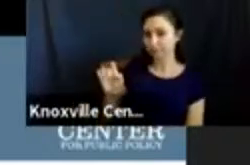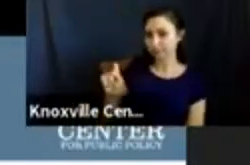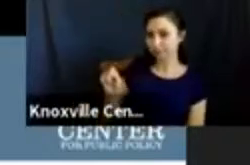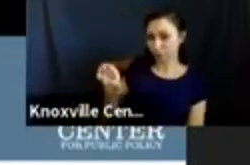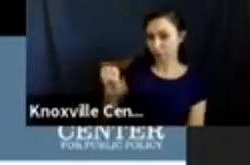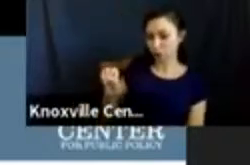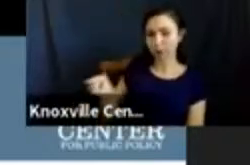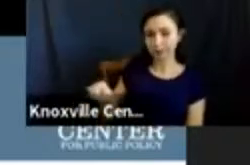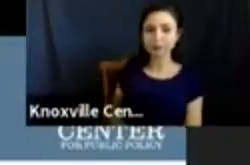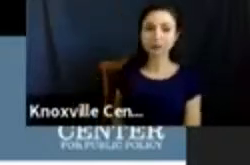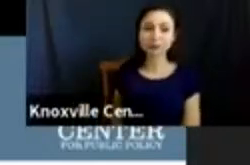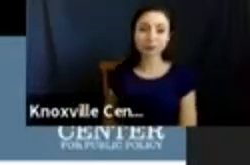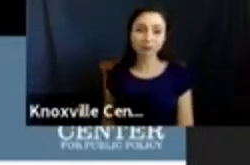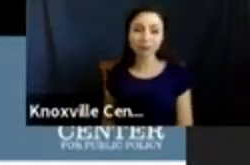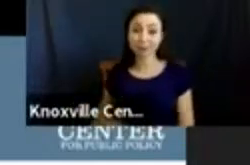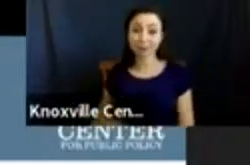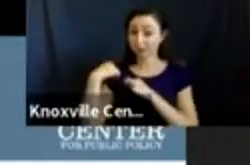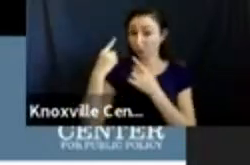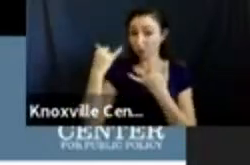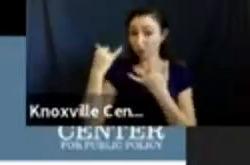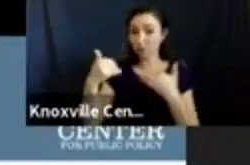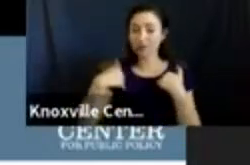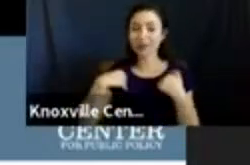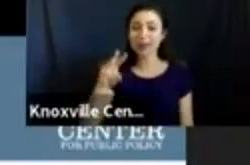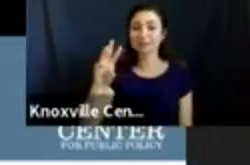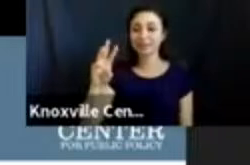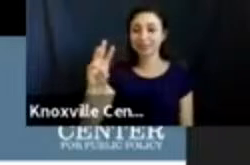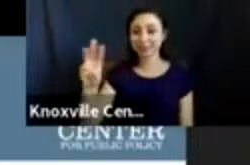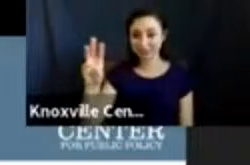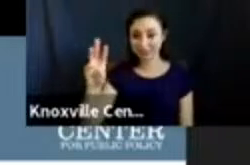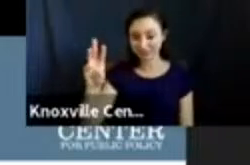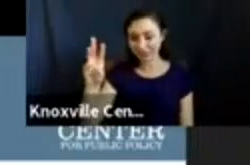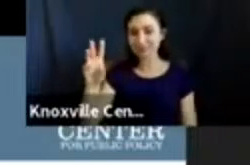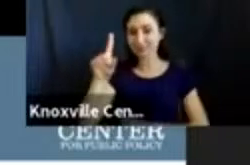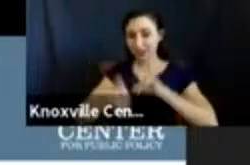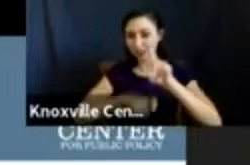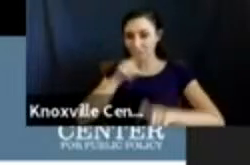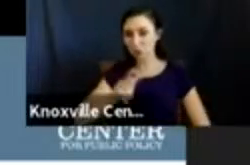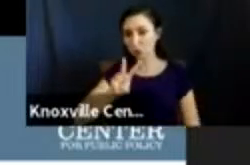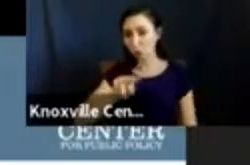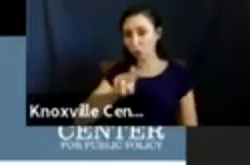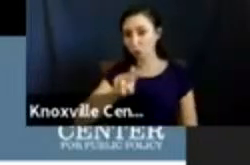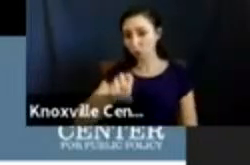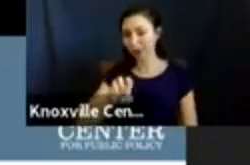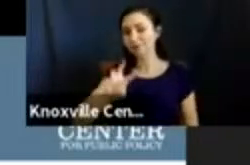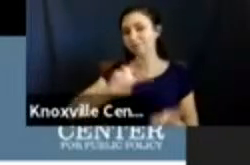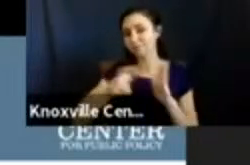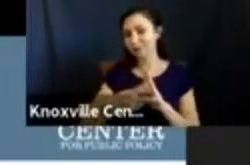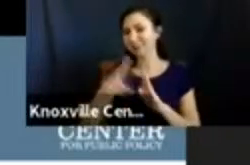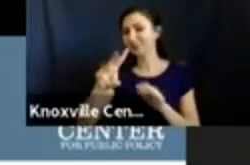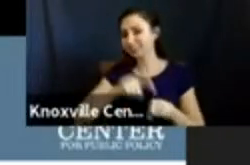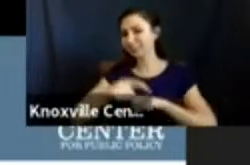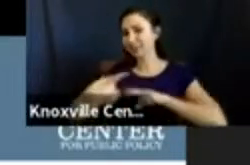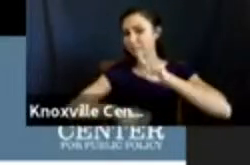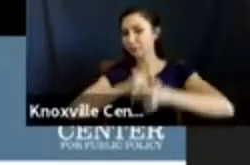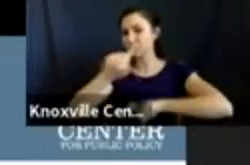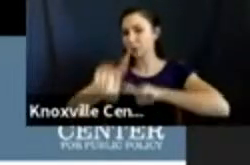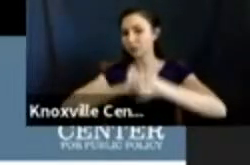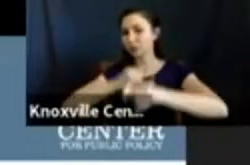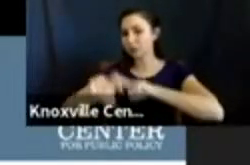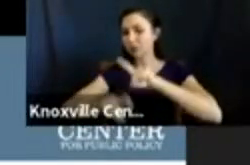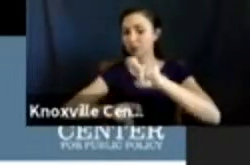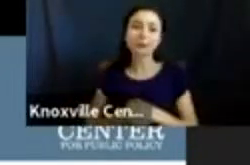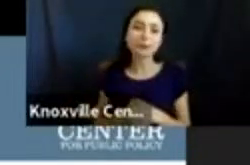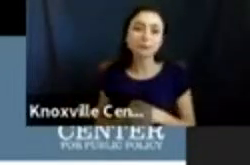So far, we've conducted 6 survey waves, and they're available, as I noted, on the center's CORE-19 website, as well as a time series